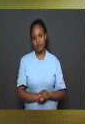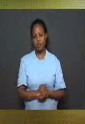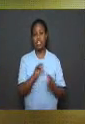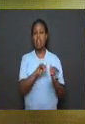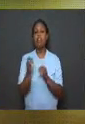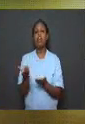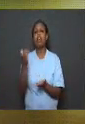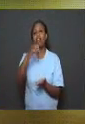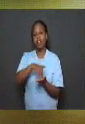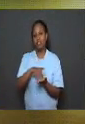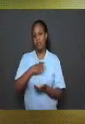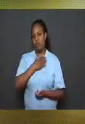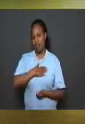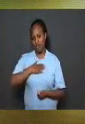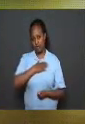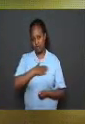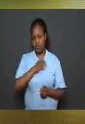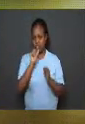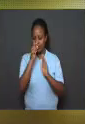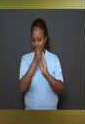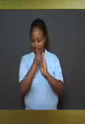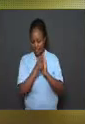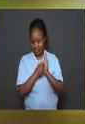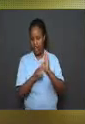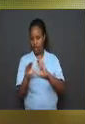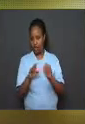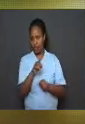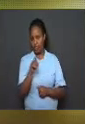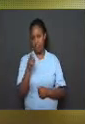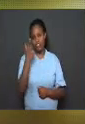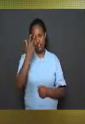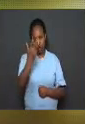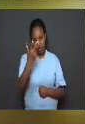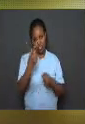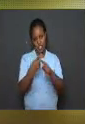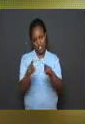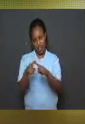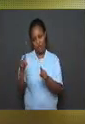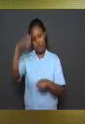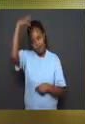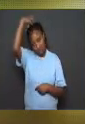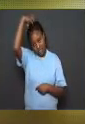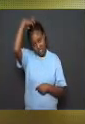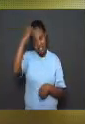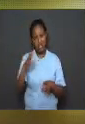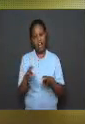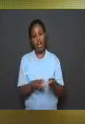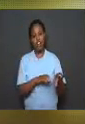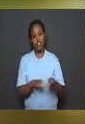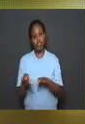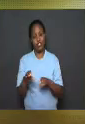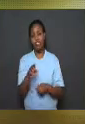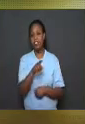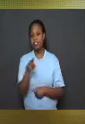review, please make a list of at least 3 different government actions that